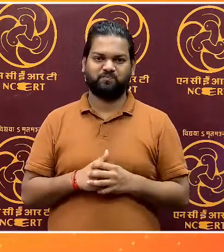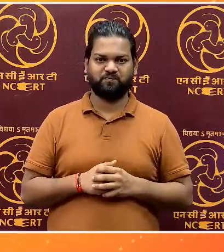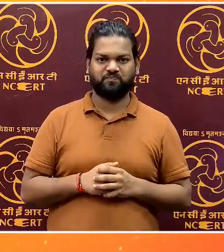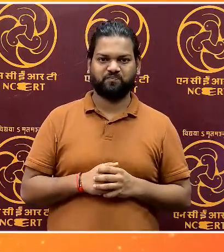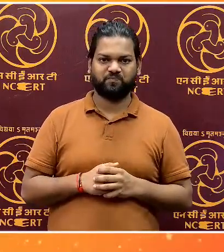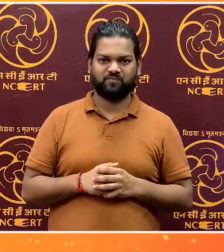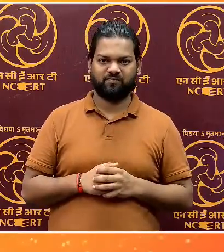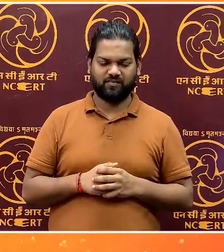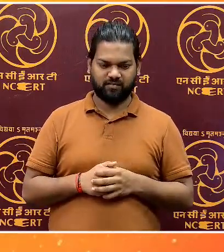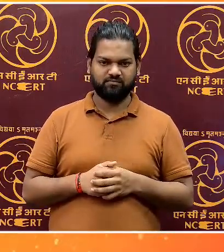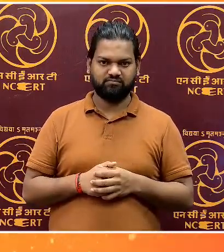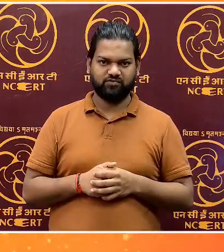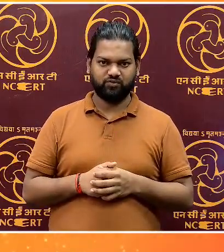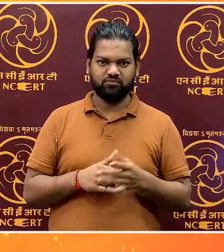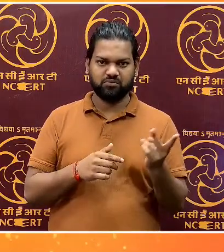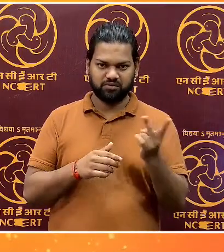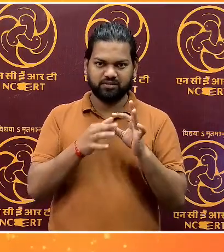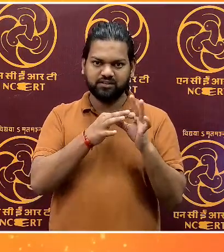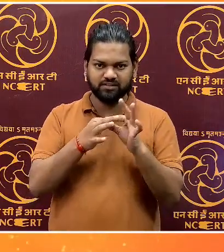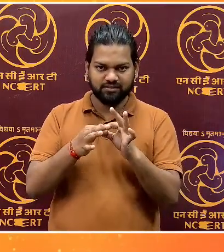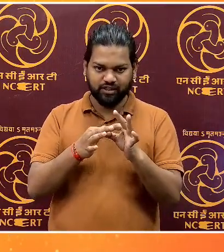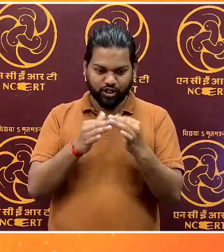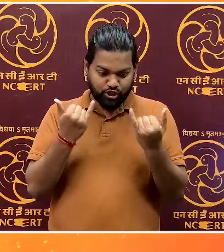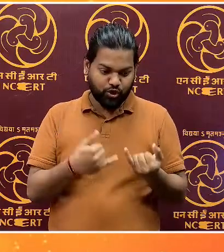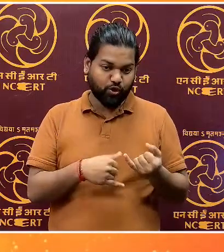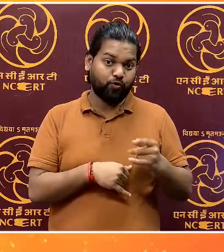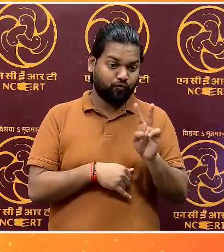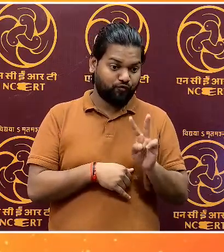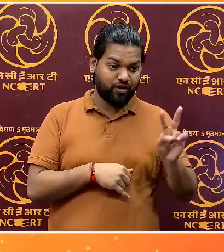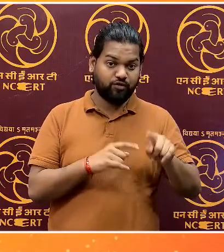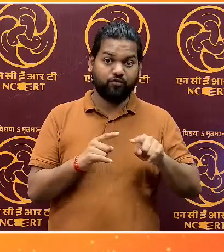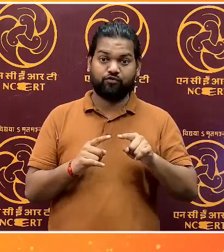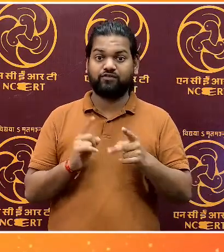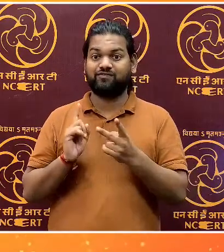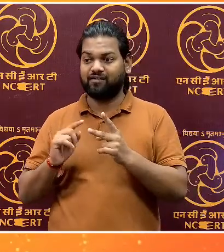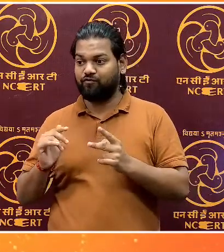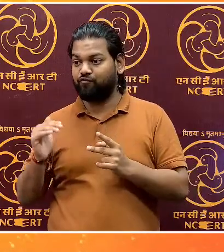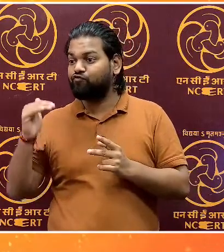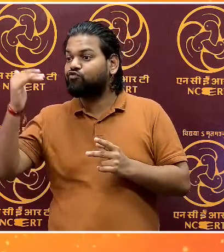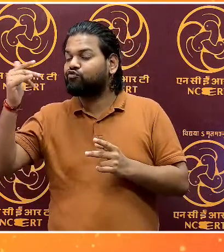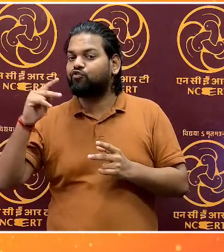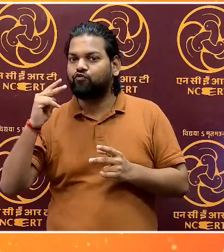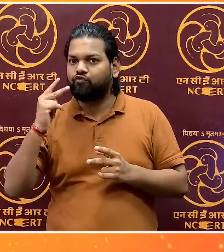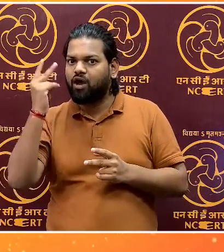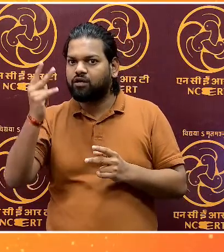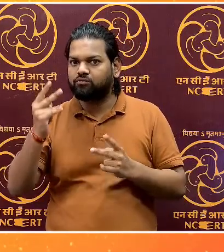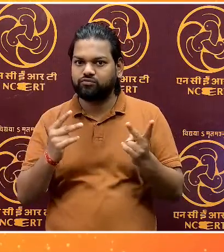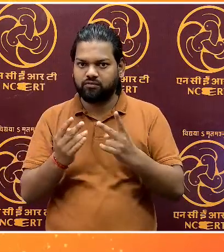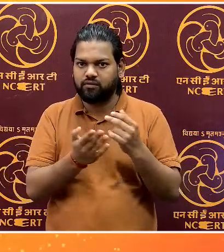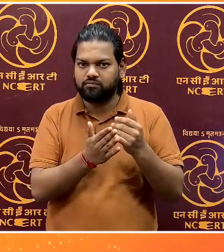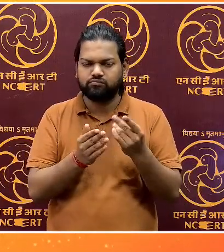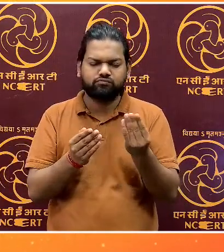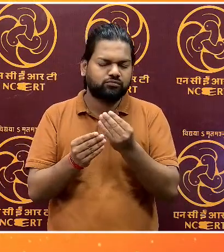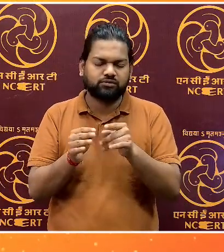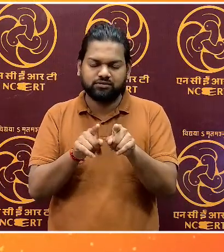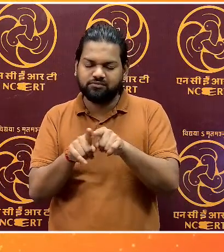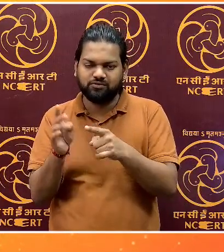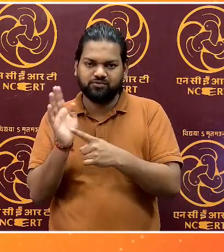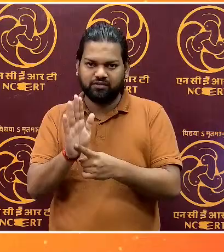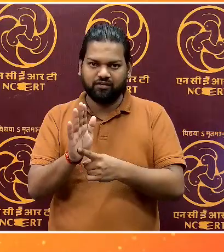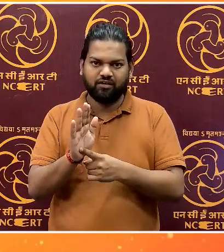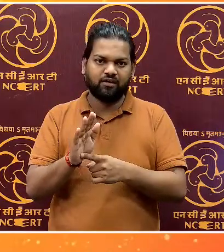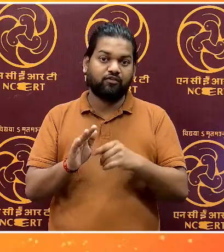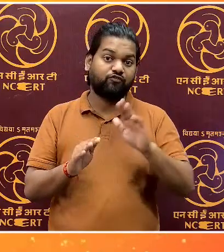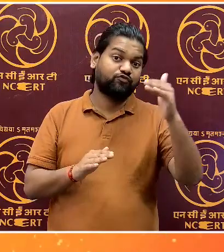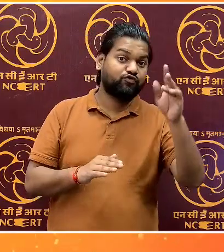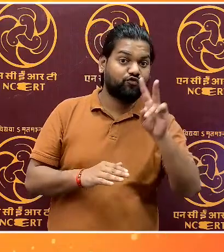So here this is the relationship between the present value and the future money. Explained with the help of few examples. So future value is